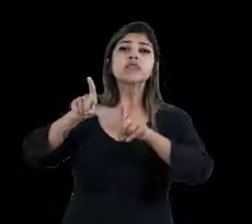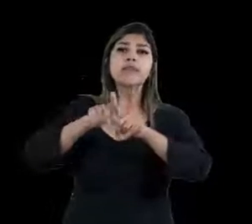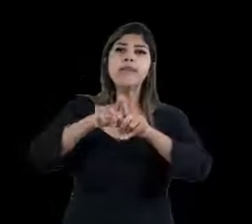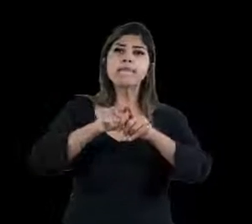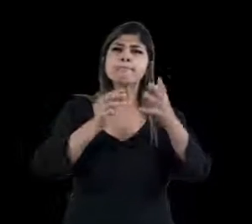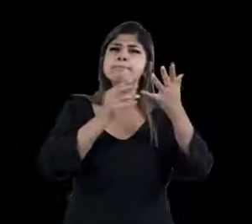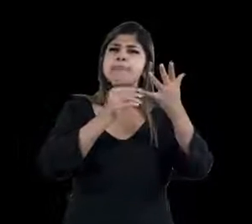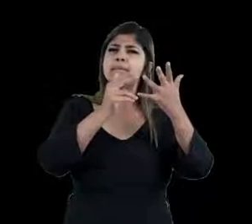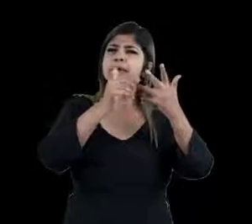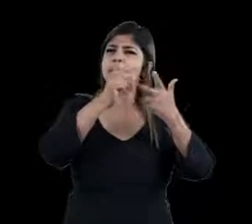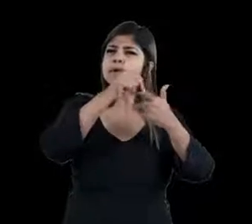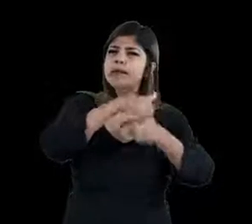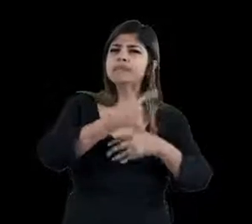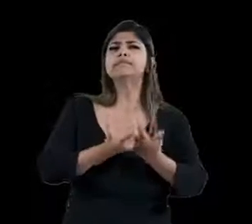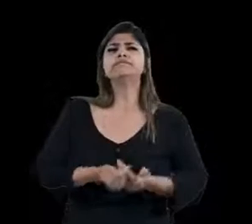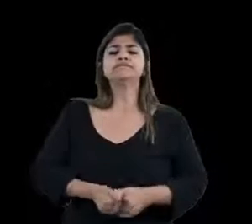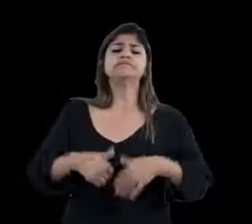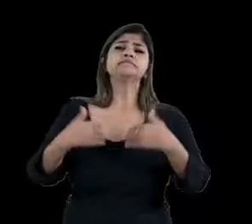be showing you now.